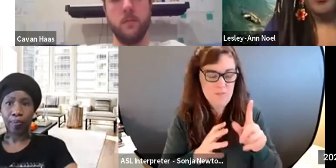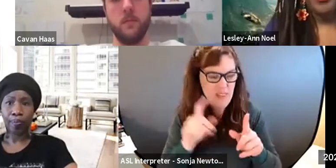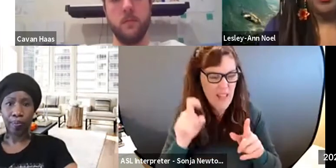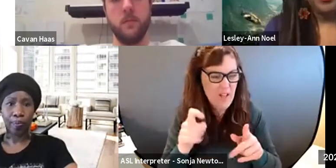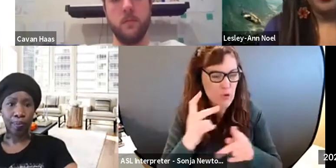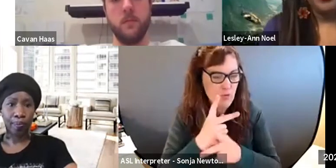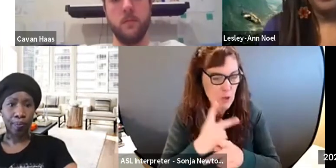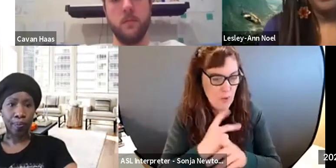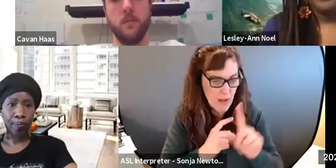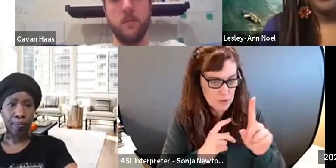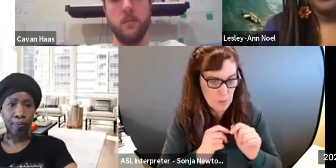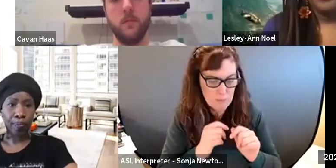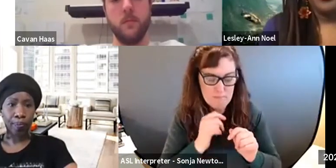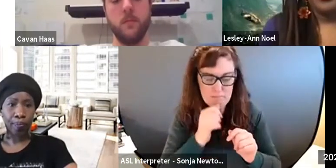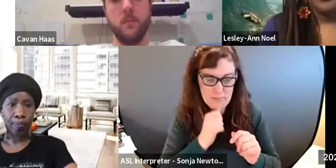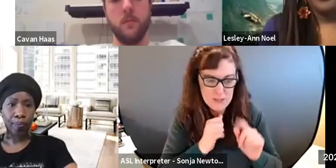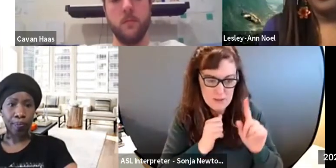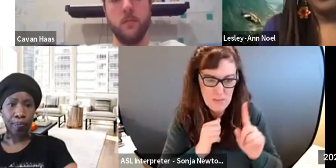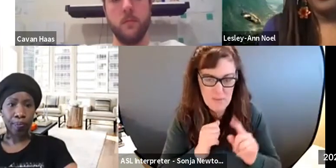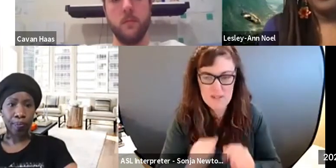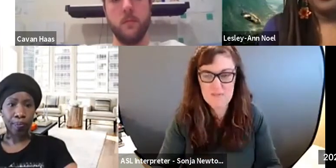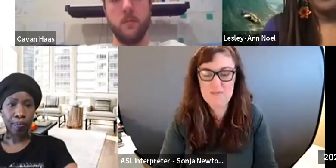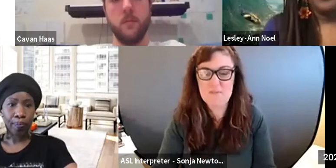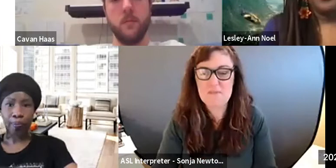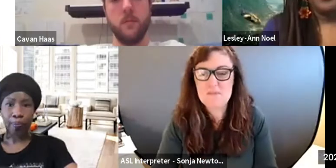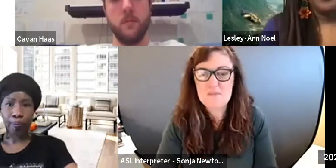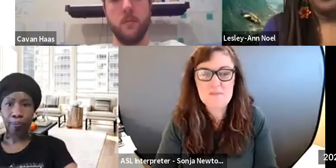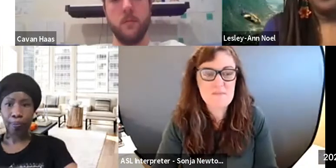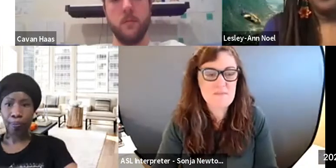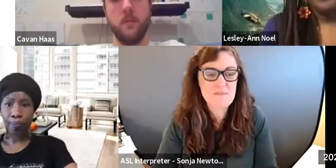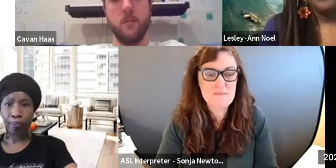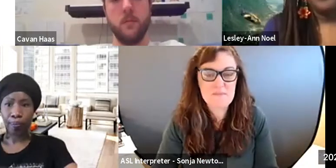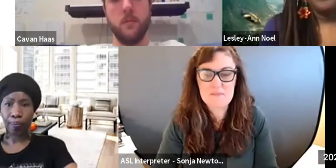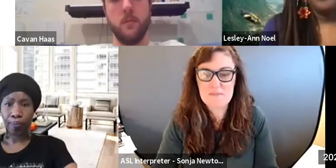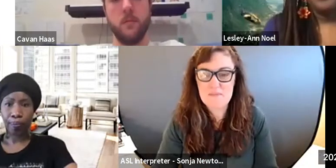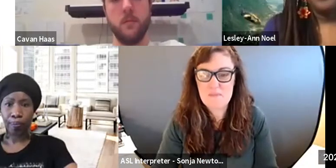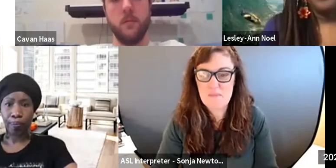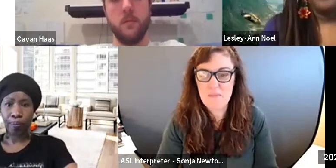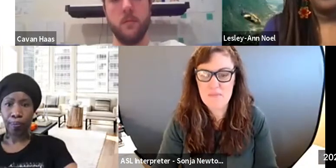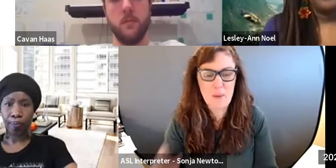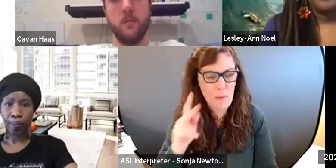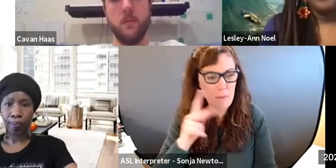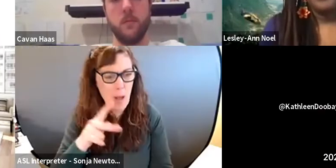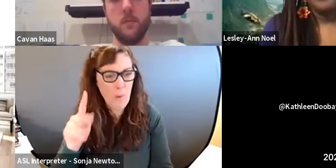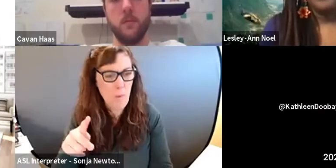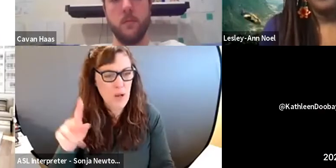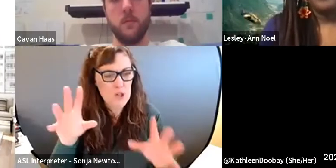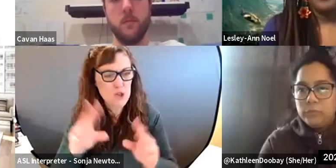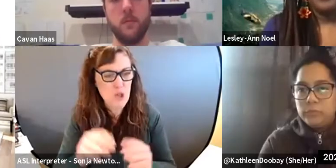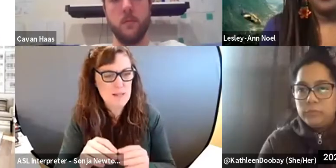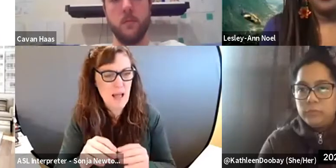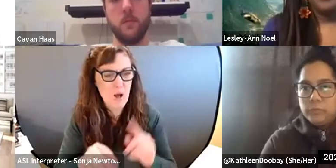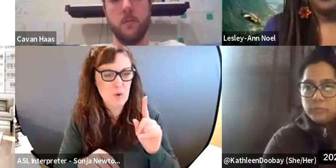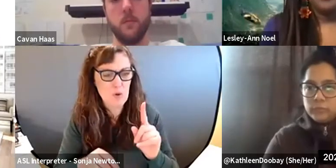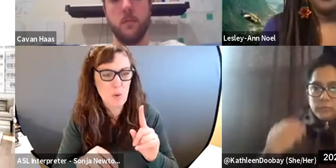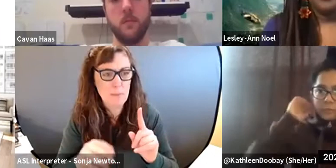to find my browser. My screen, my PowerPoint is too big. I think I just shut down my PowerPoint. So hopefully I can pull it back